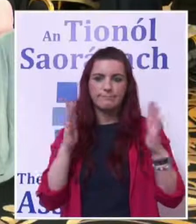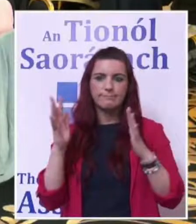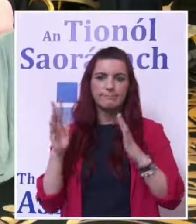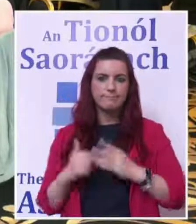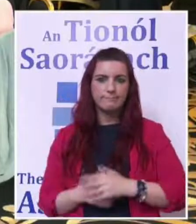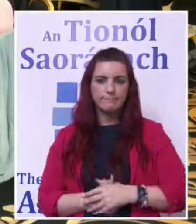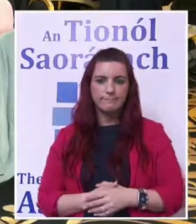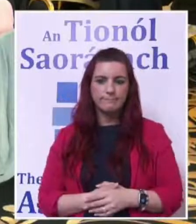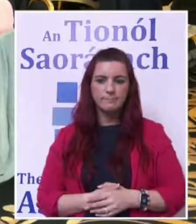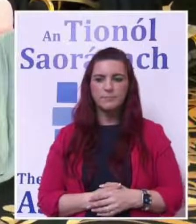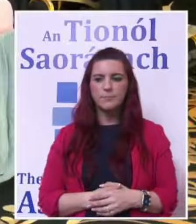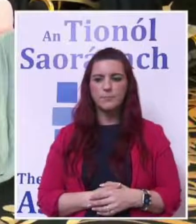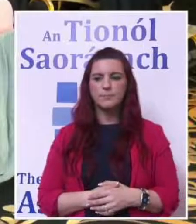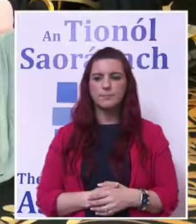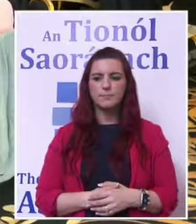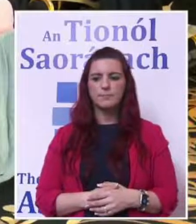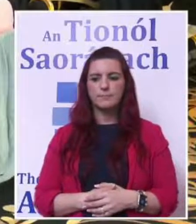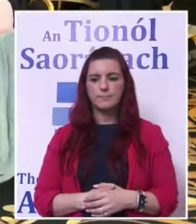Reardon.